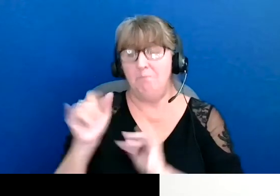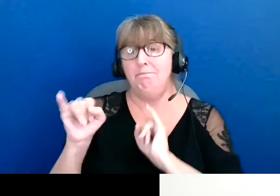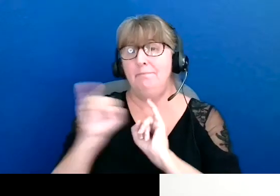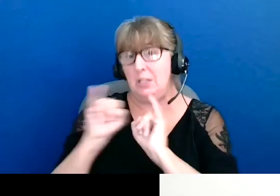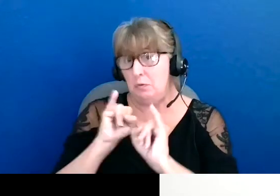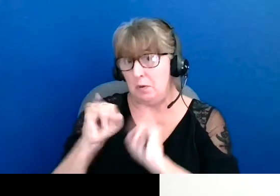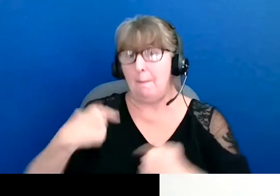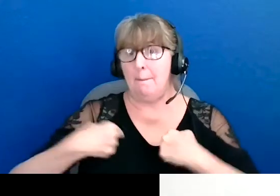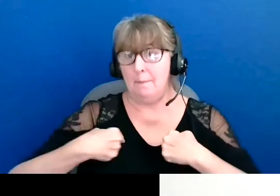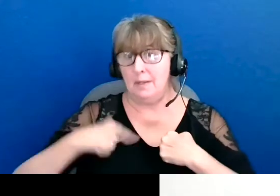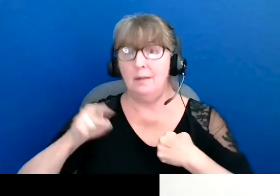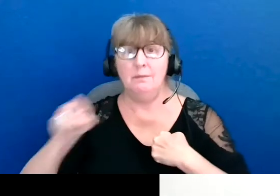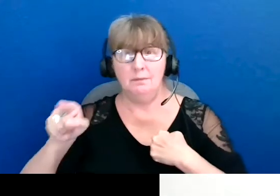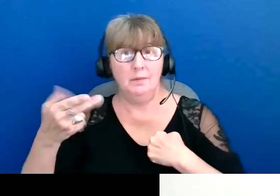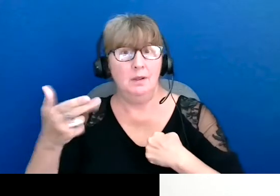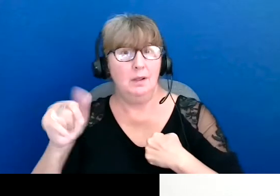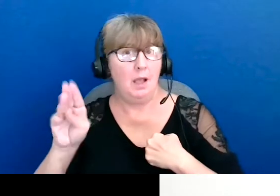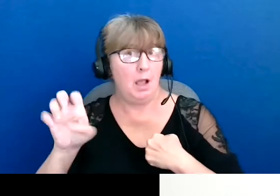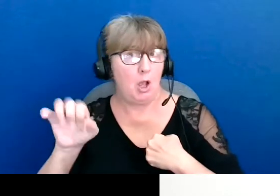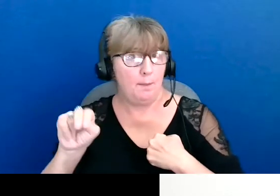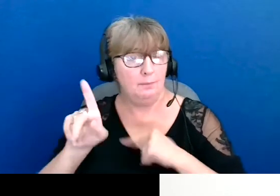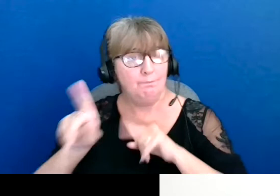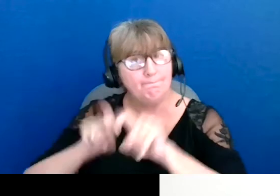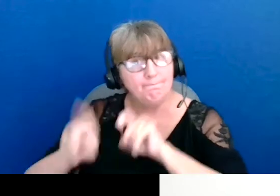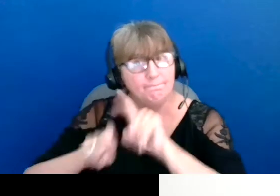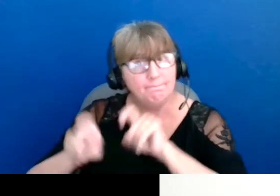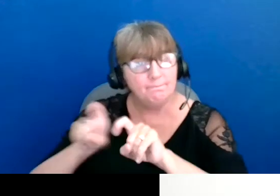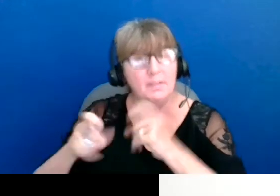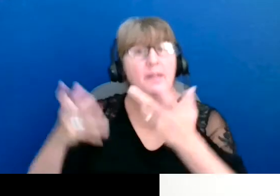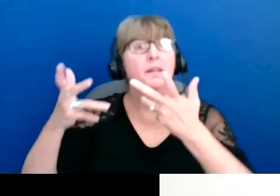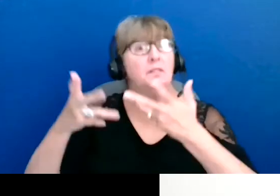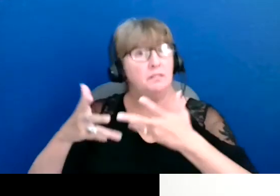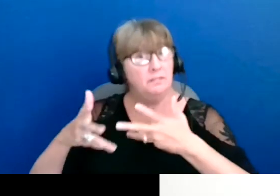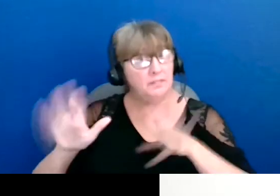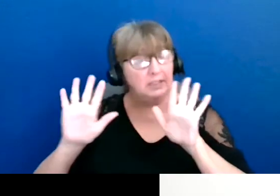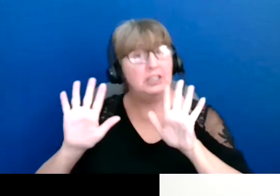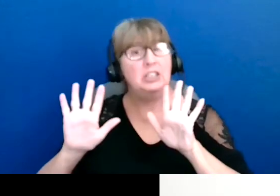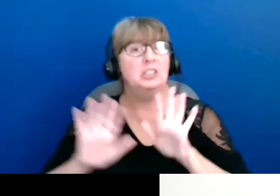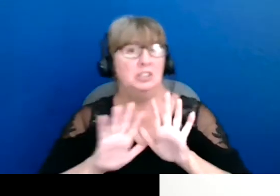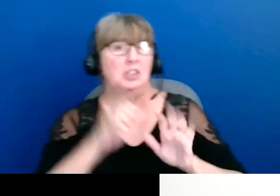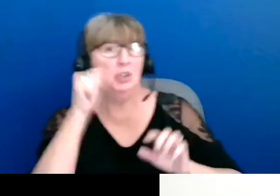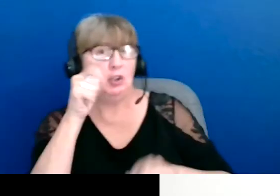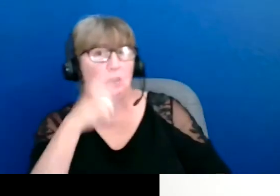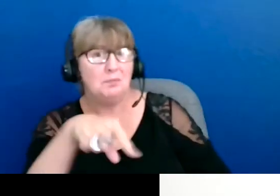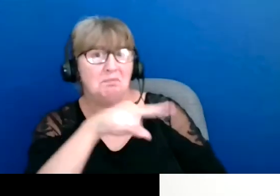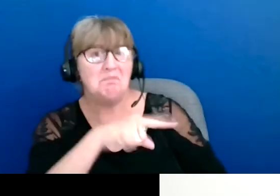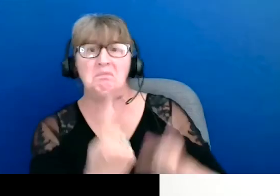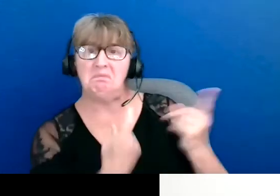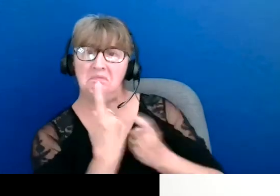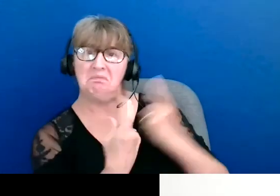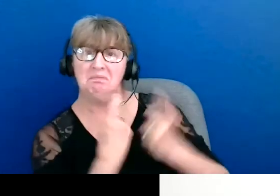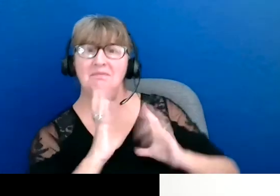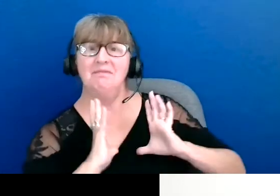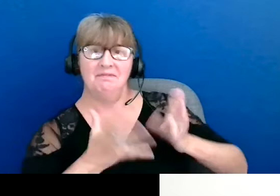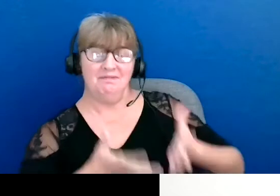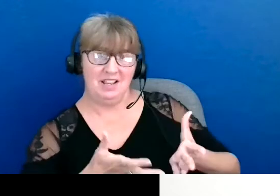to ask questions. So girls, throughout the event, please feel free to type your questions into the chat and upvote other questions.